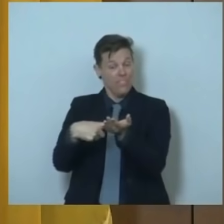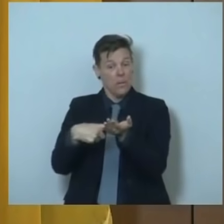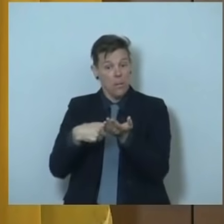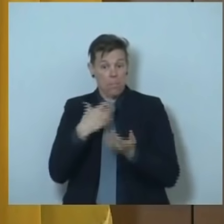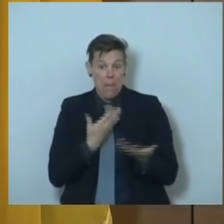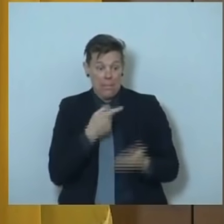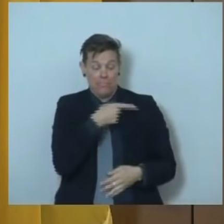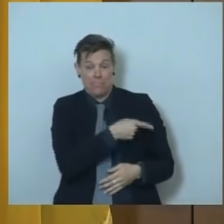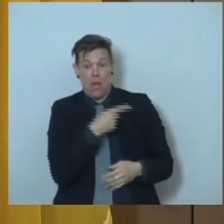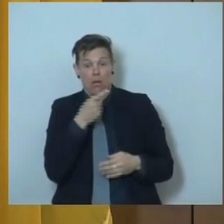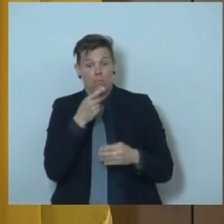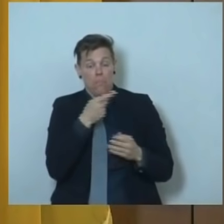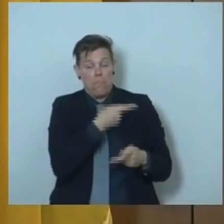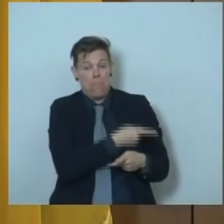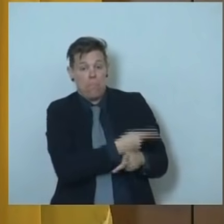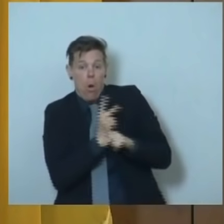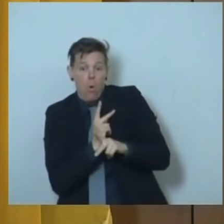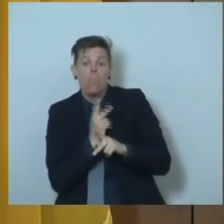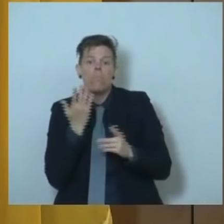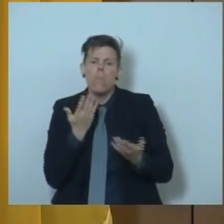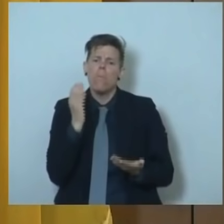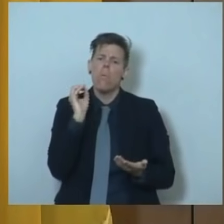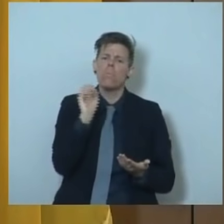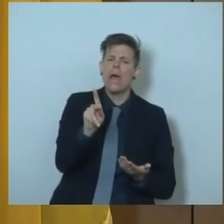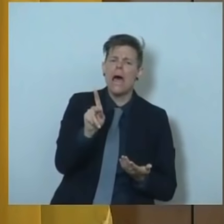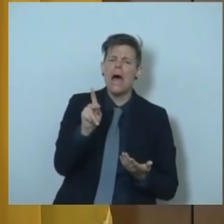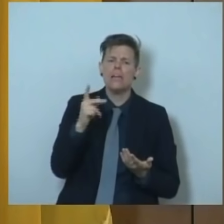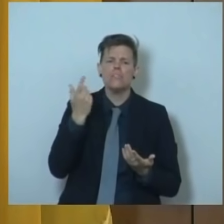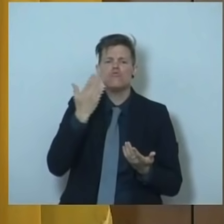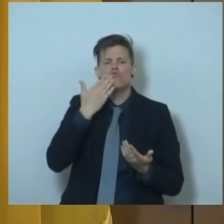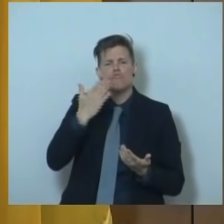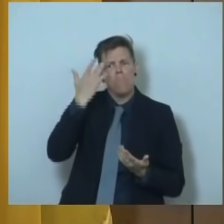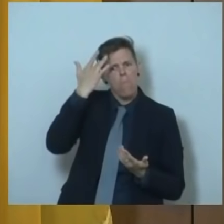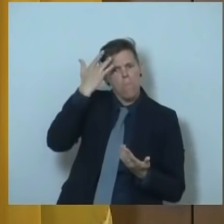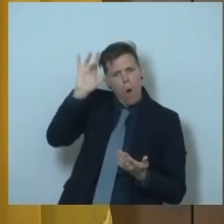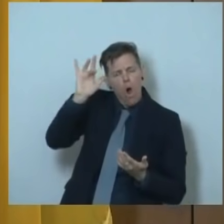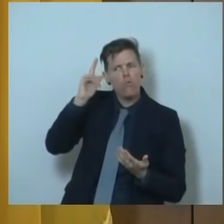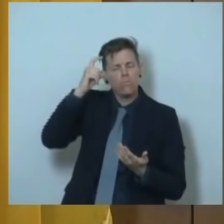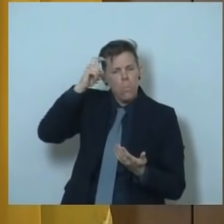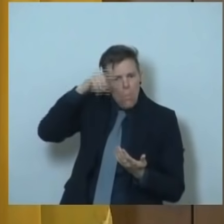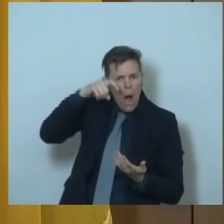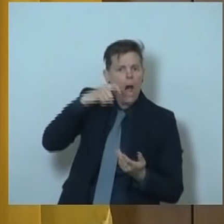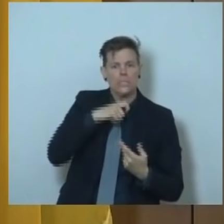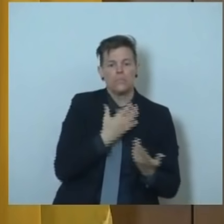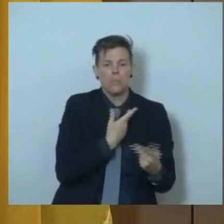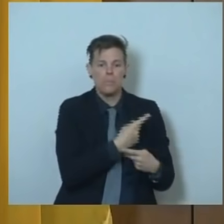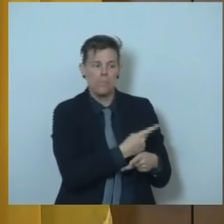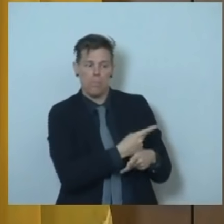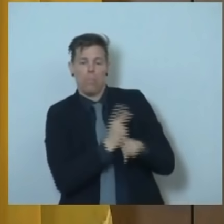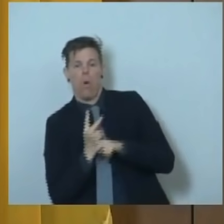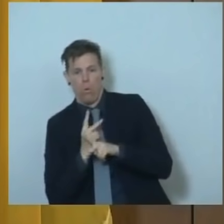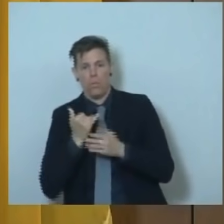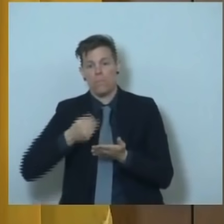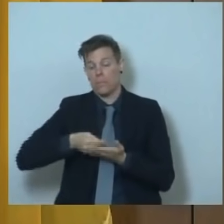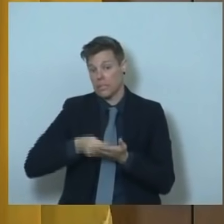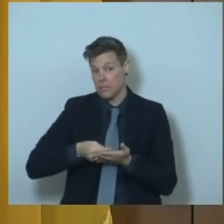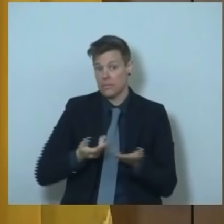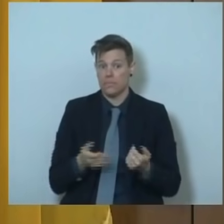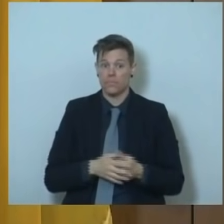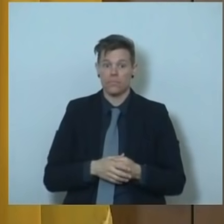this extraordinary emergency. Thank God we haven't seen pandemics like